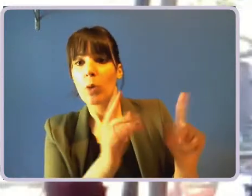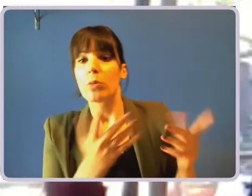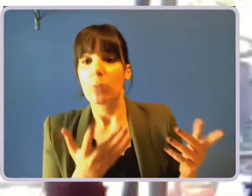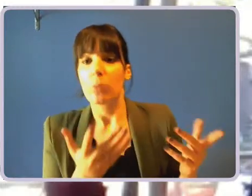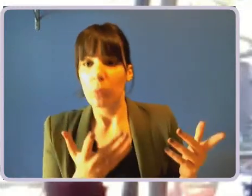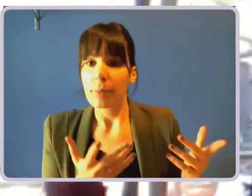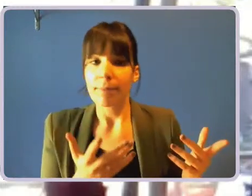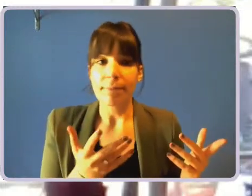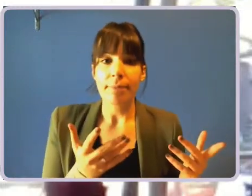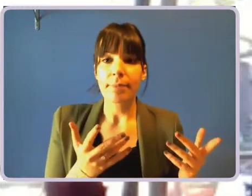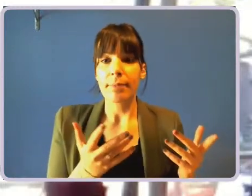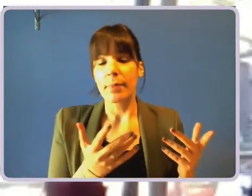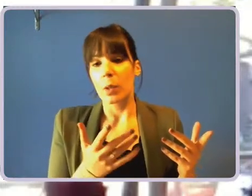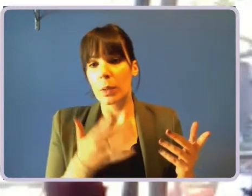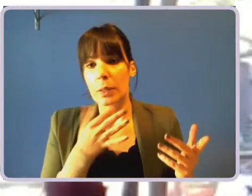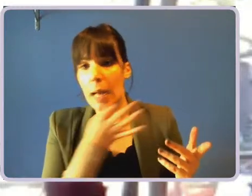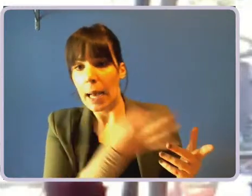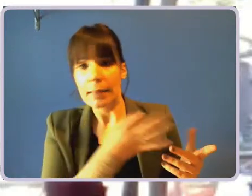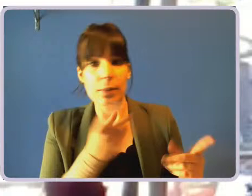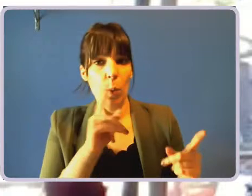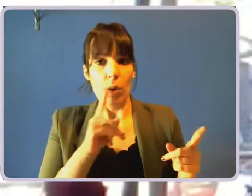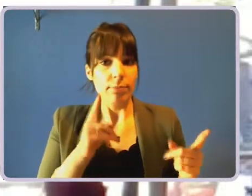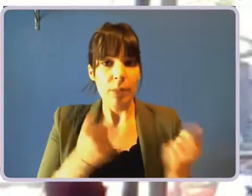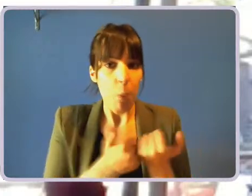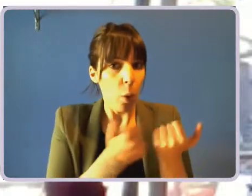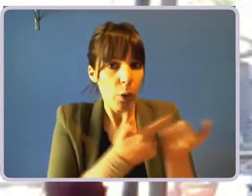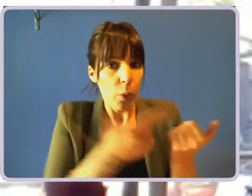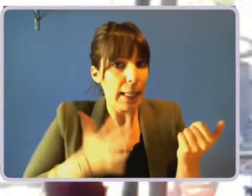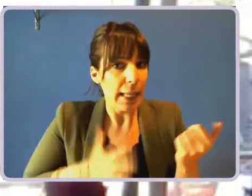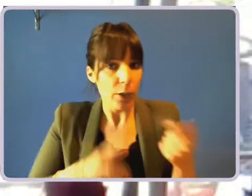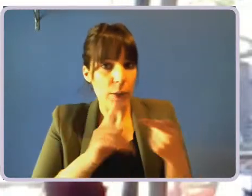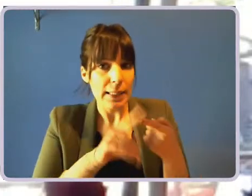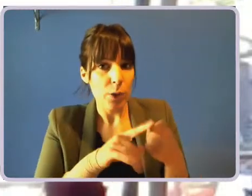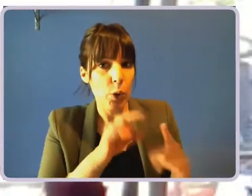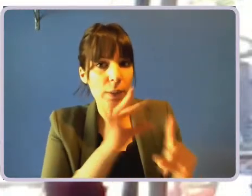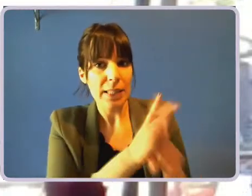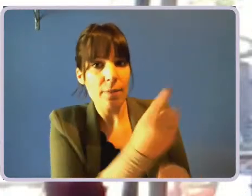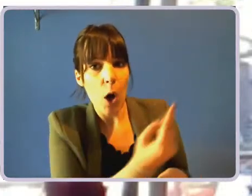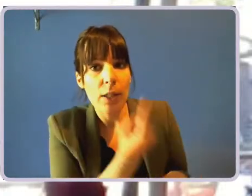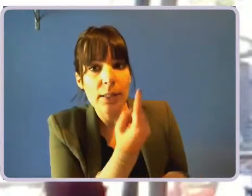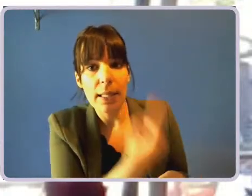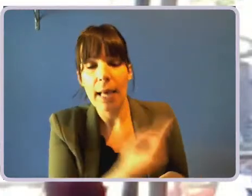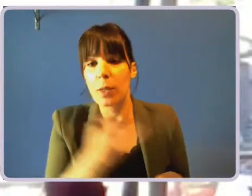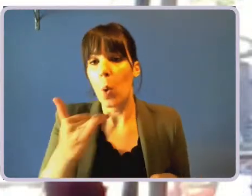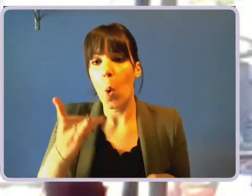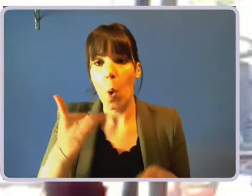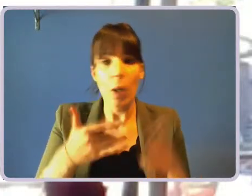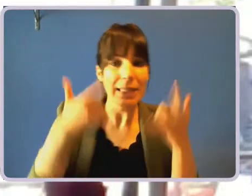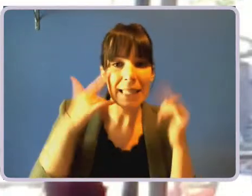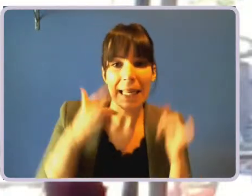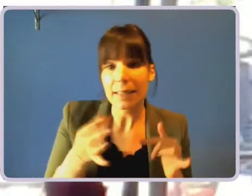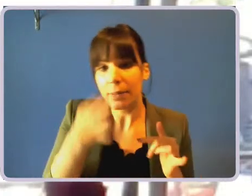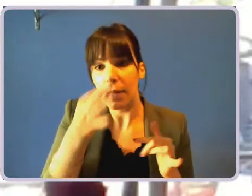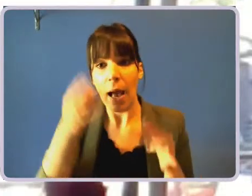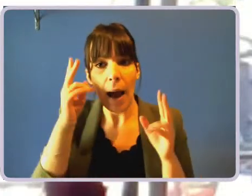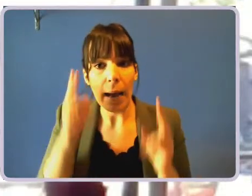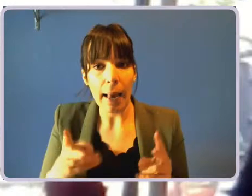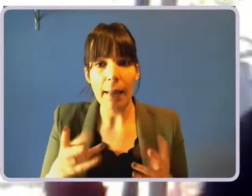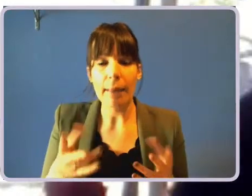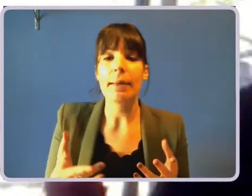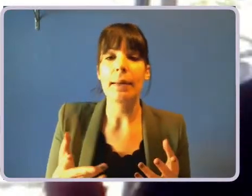self-isolate or get retested or have, you know, access to a test are, or what their needs for PPE